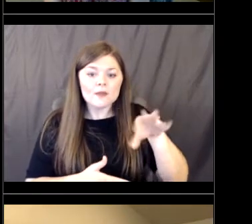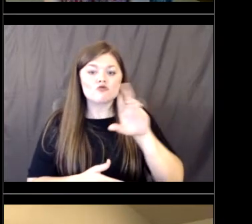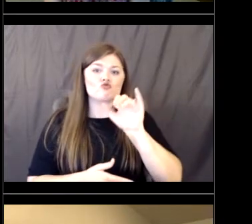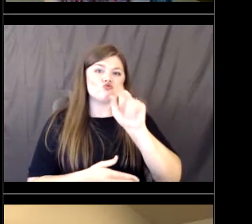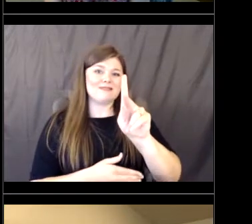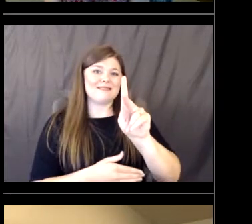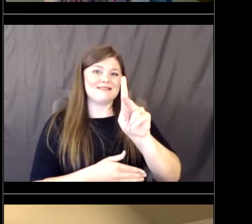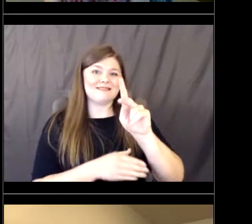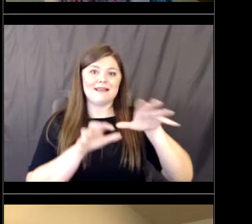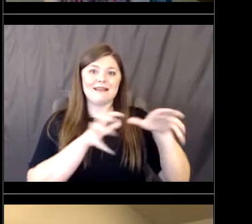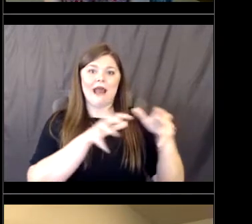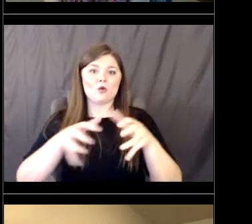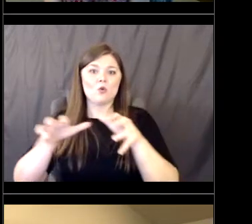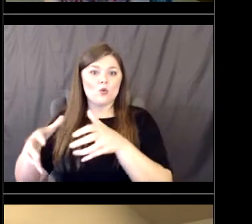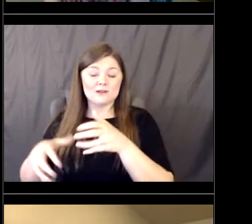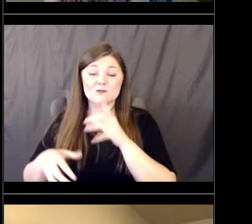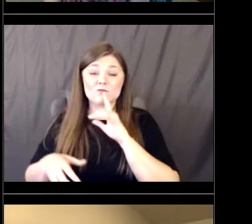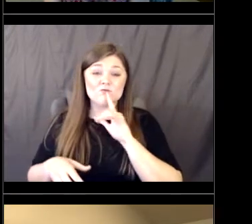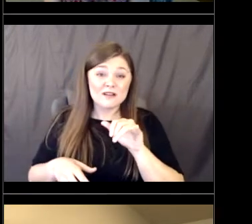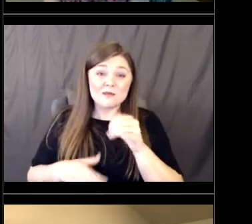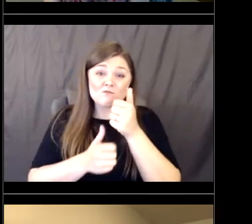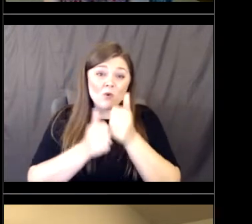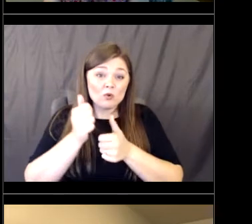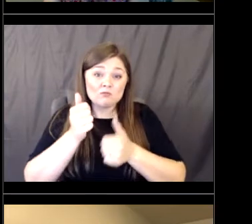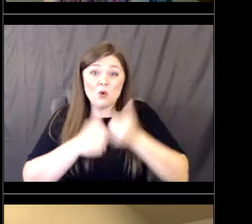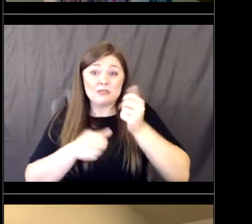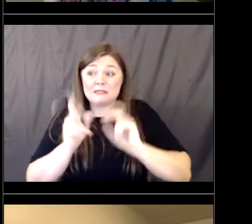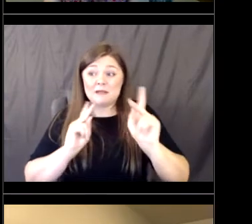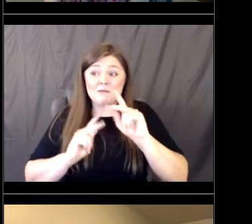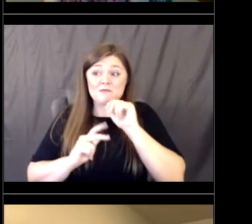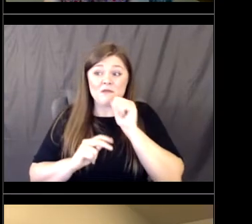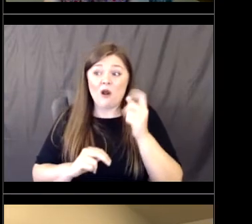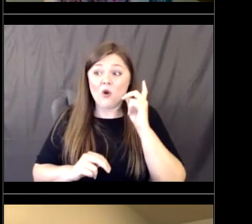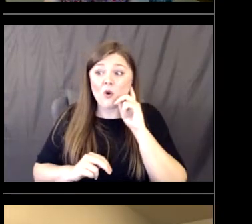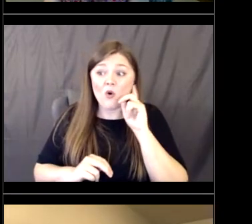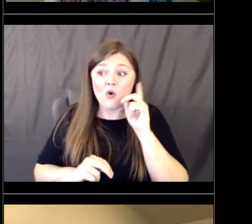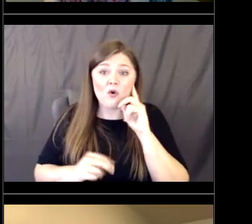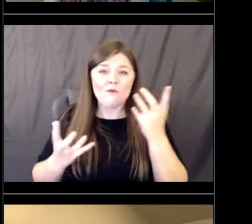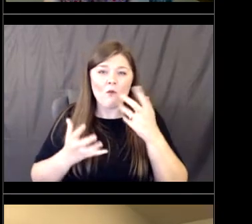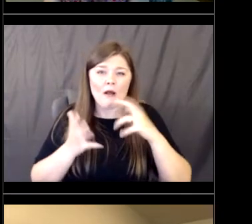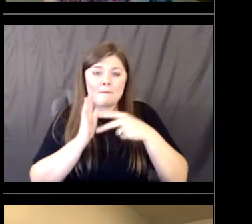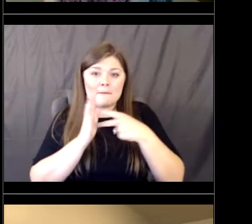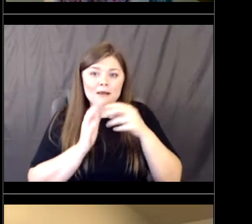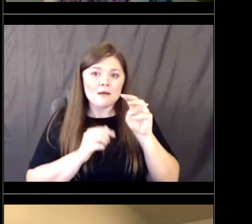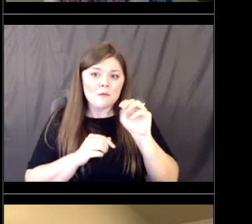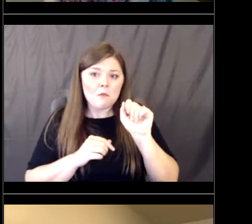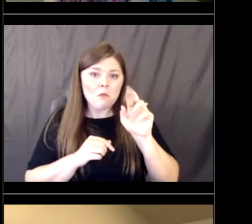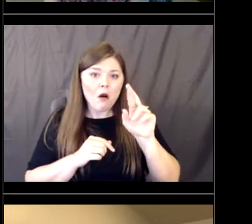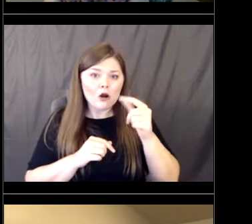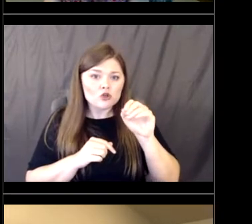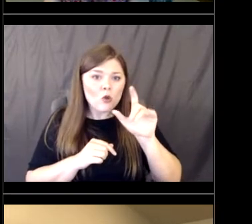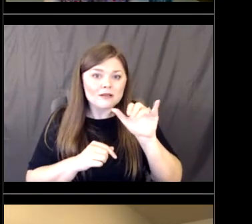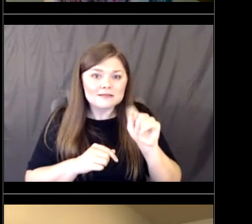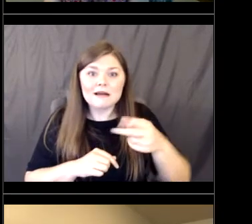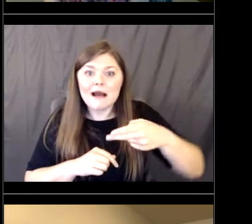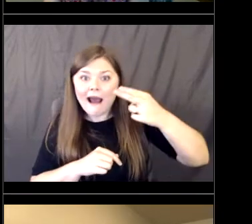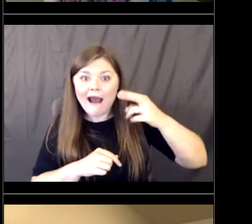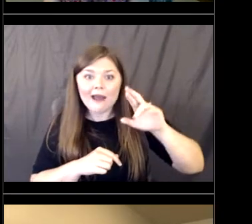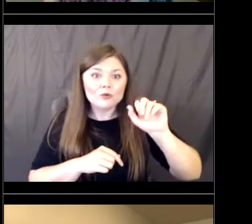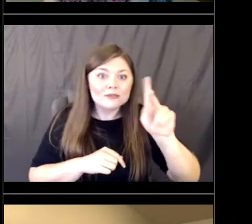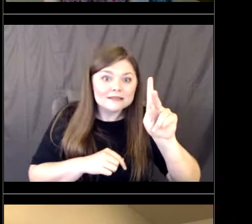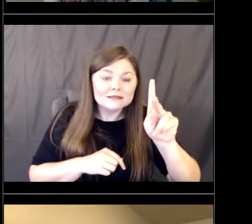poor understanding. Most of our participants had never heard of a marginal, a slight, enhanced, moderate, or high risk. And